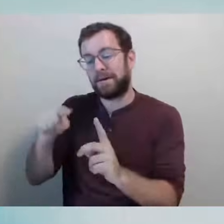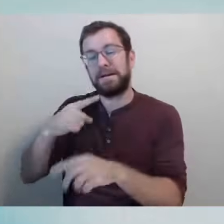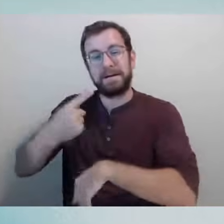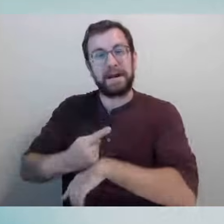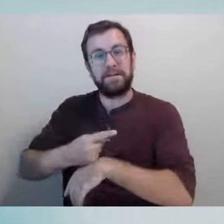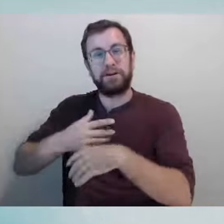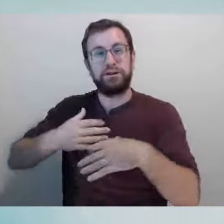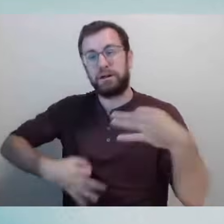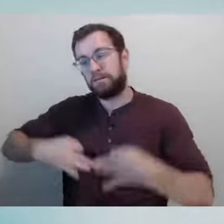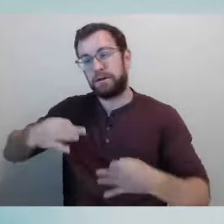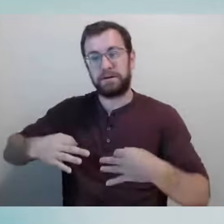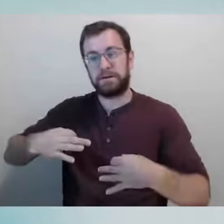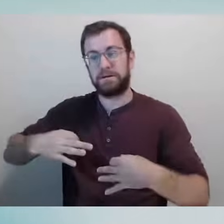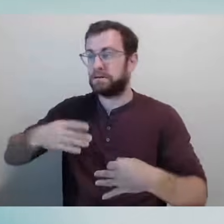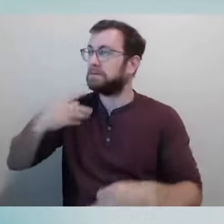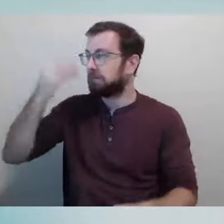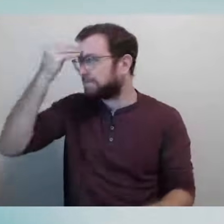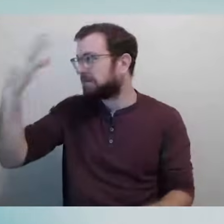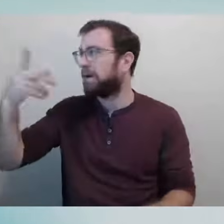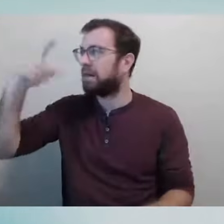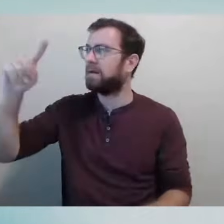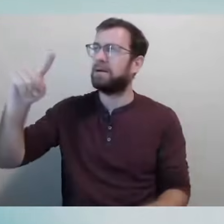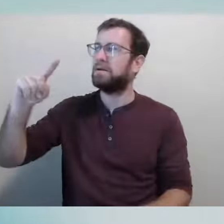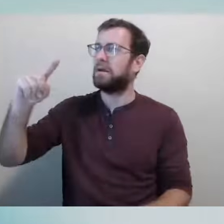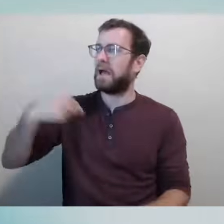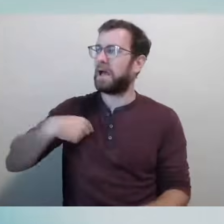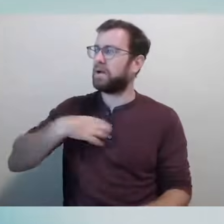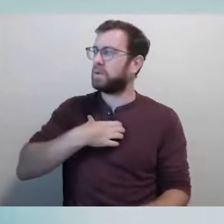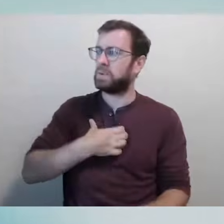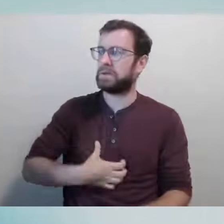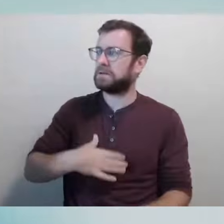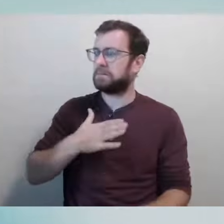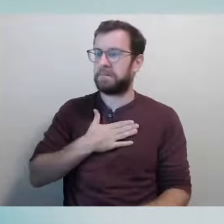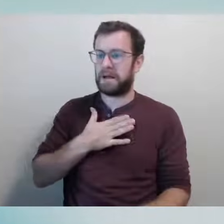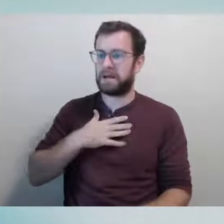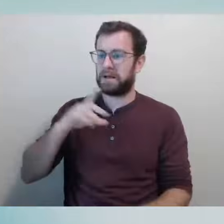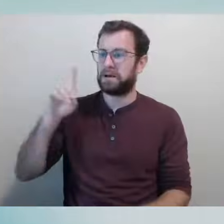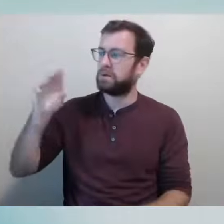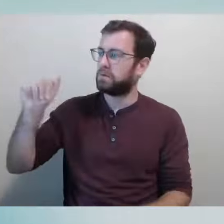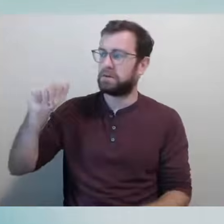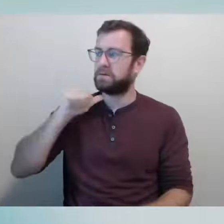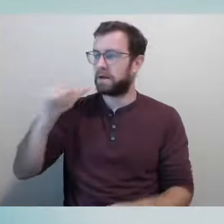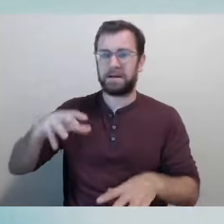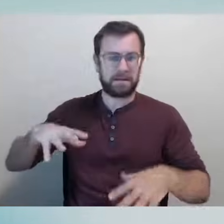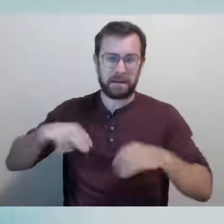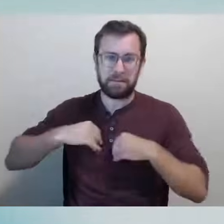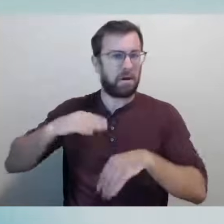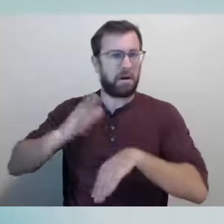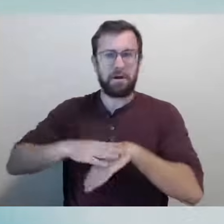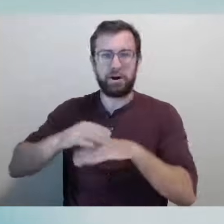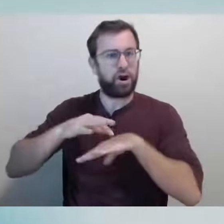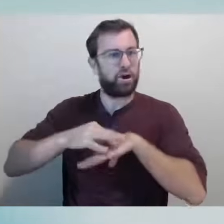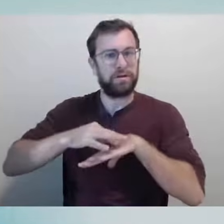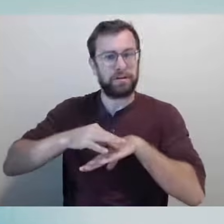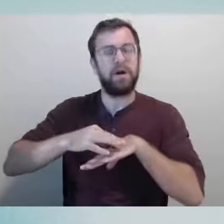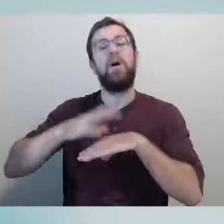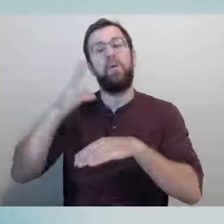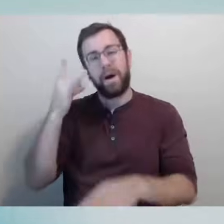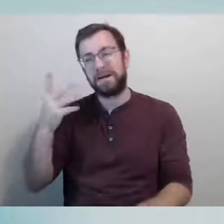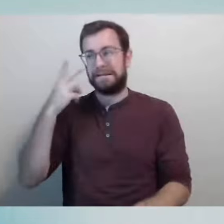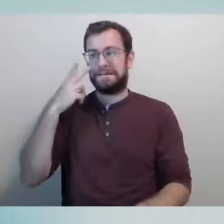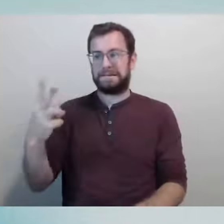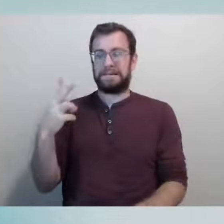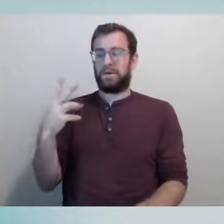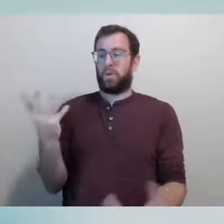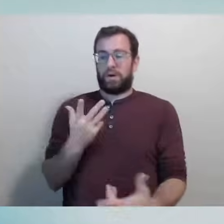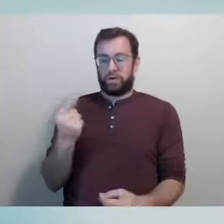will actually say to Allah, oh Allah, I wish none of my du'as were accepted on earth, because I see the fruits of what it's done